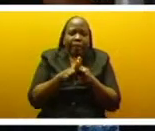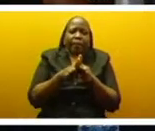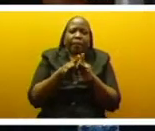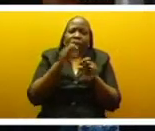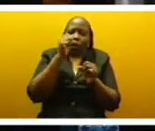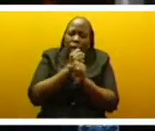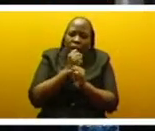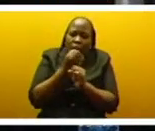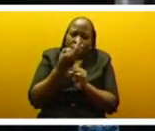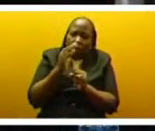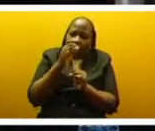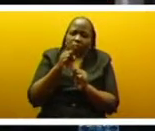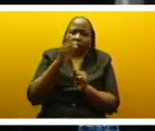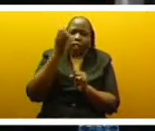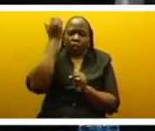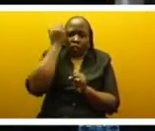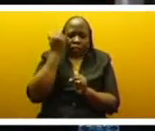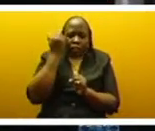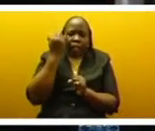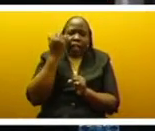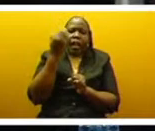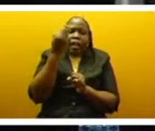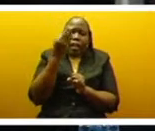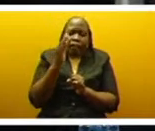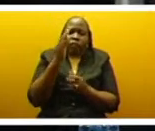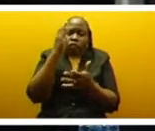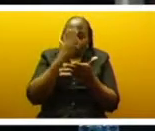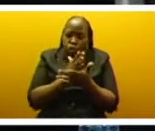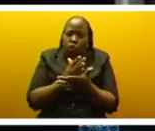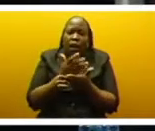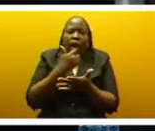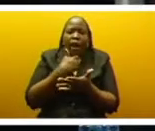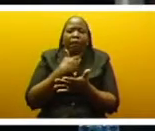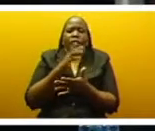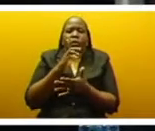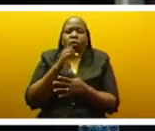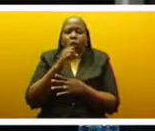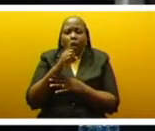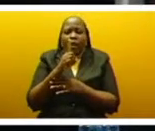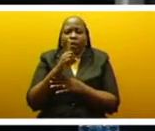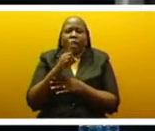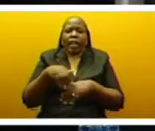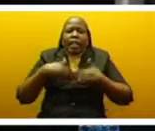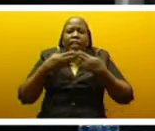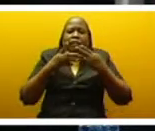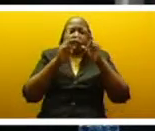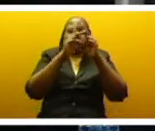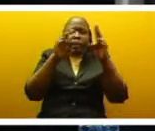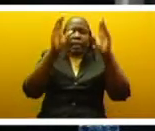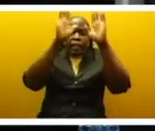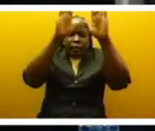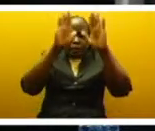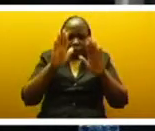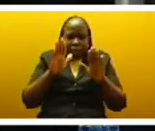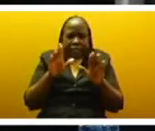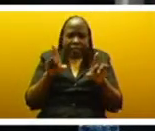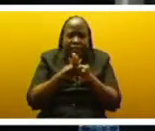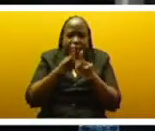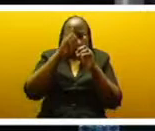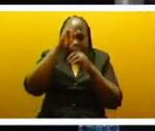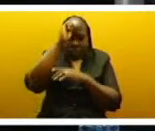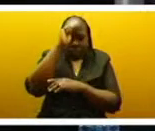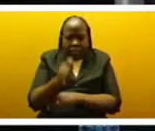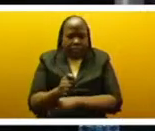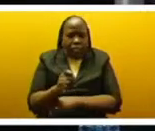error regarding the elector's final choice, if indeed there is one, raises vital issues of justice such as can only